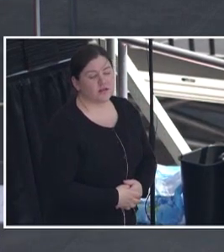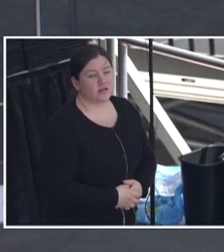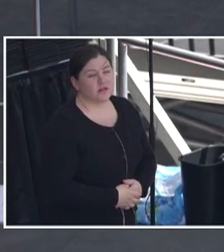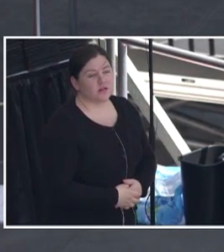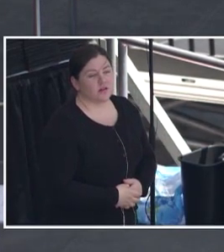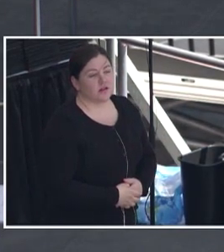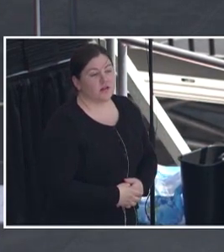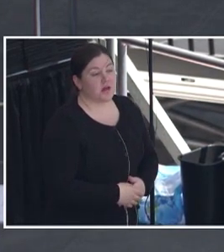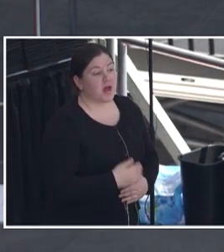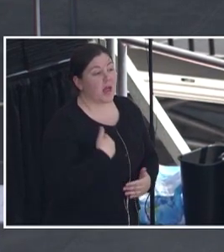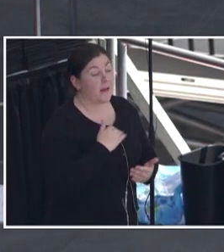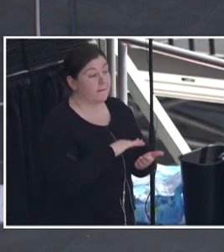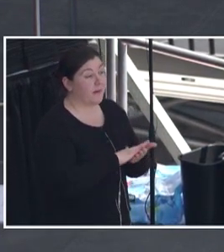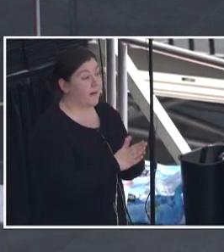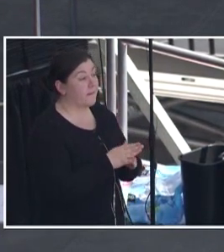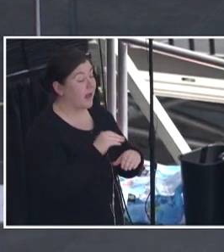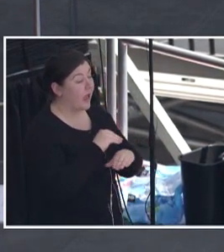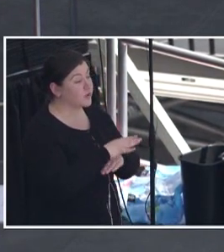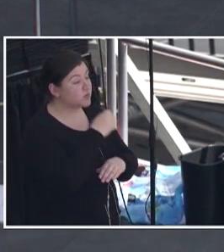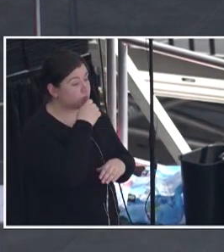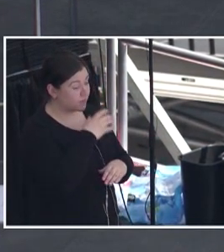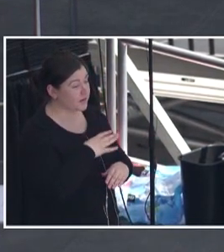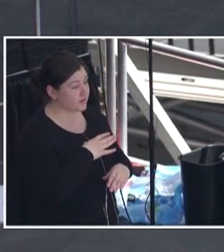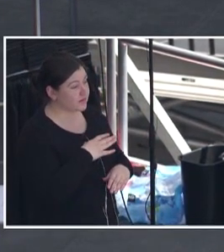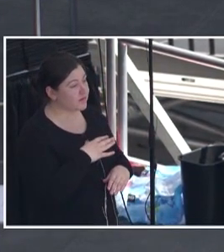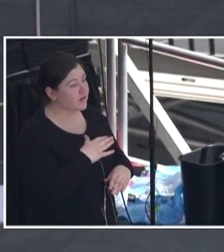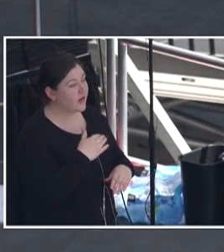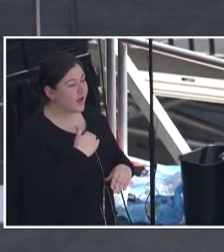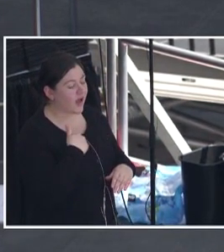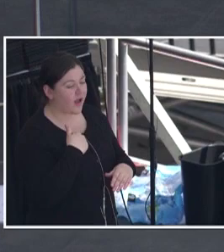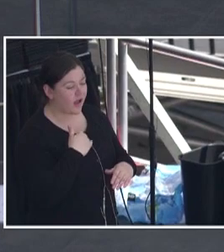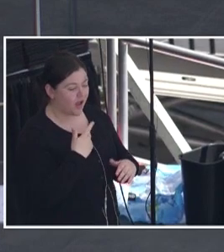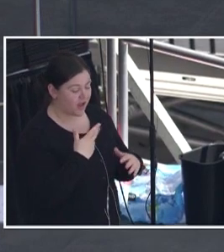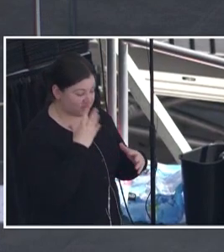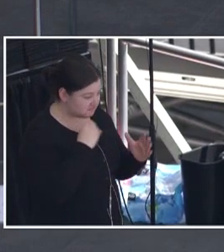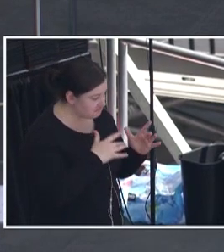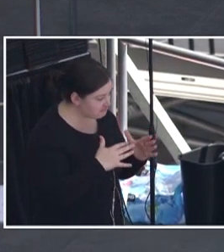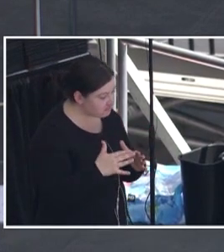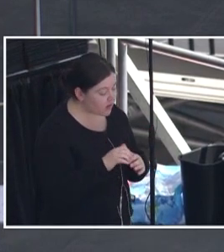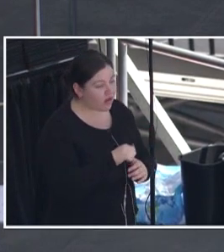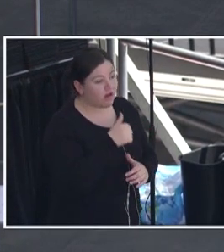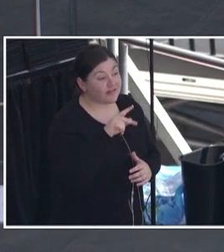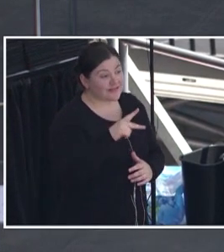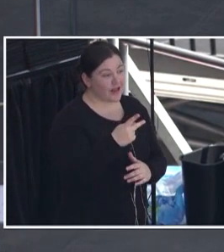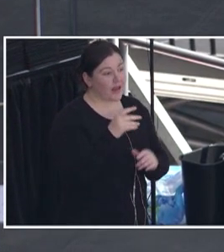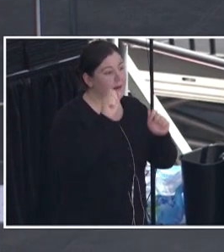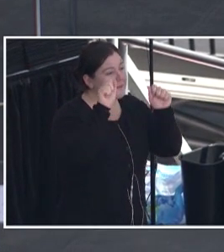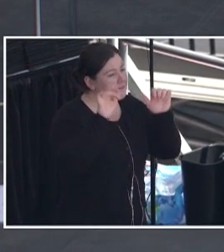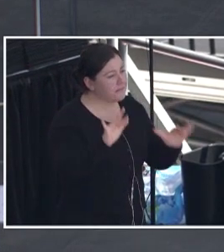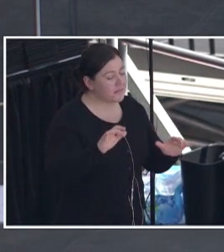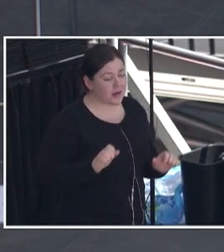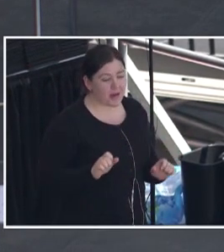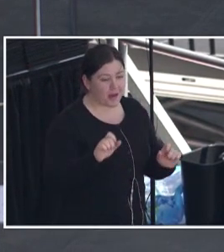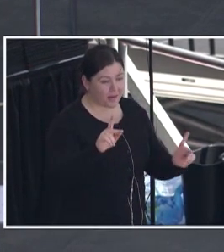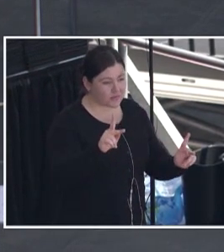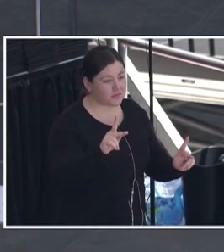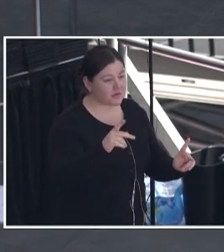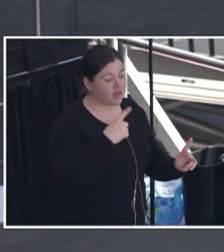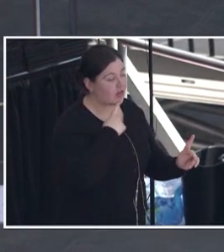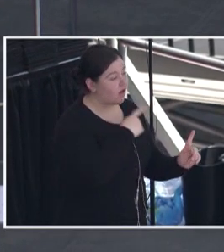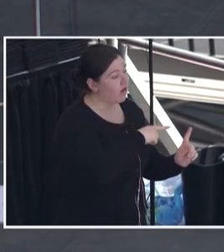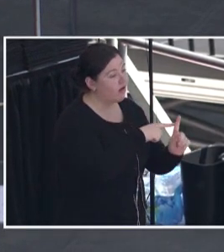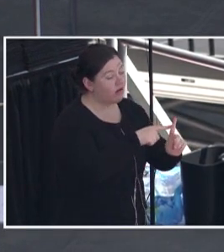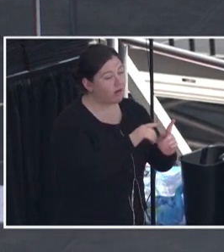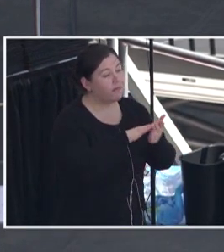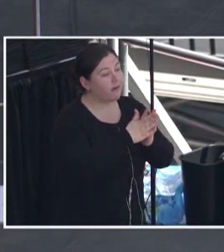was a councilwoman, I was given another amazing opportunity and was appointed trustee